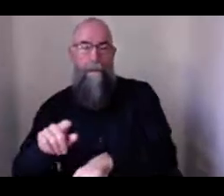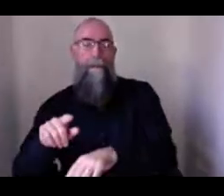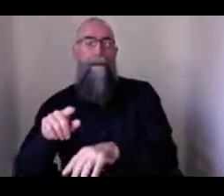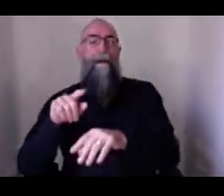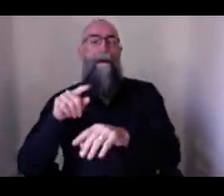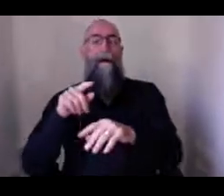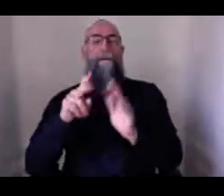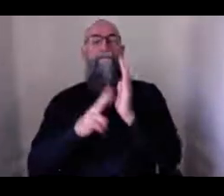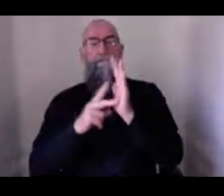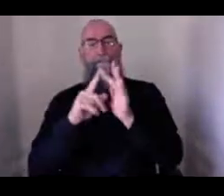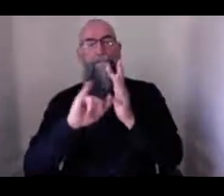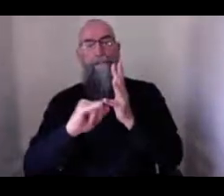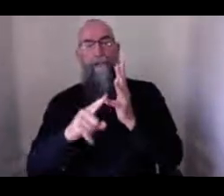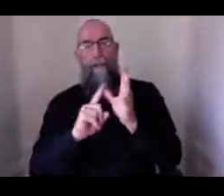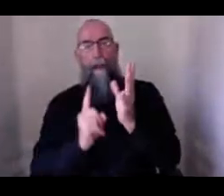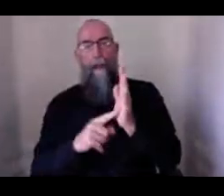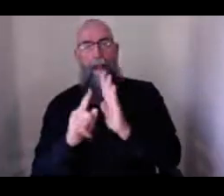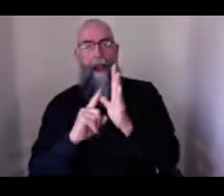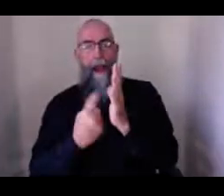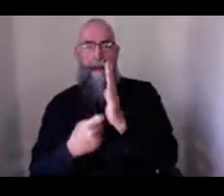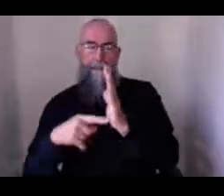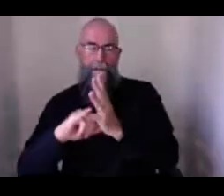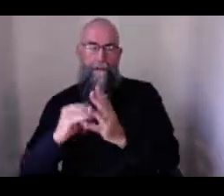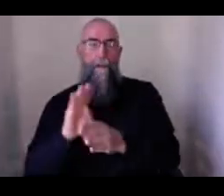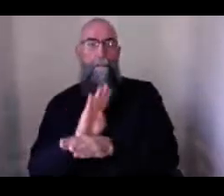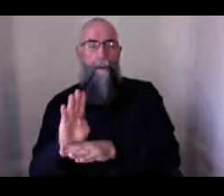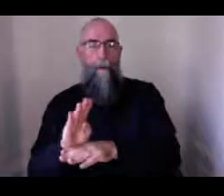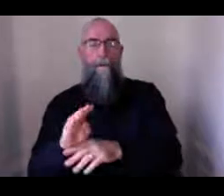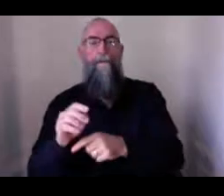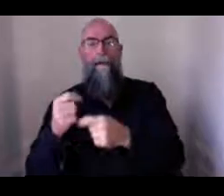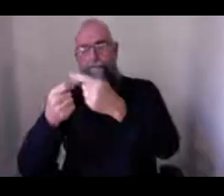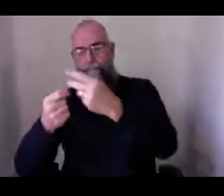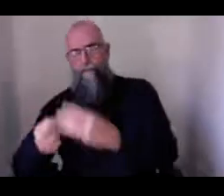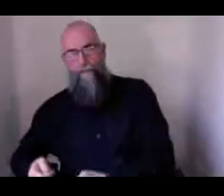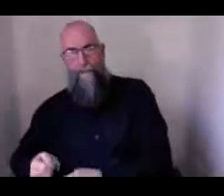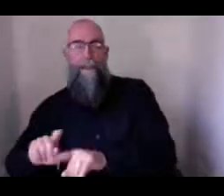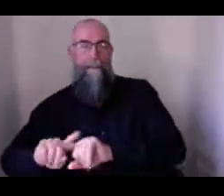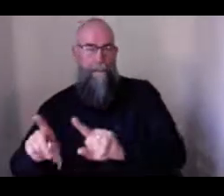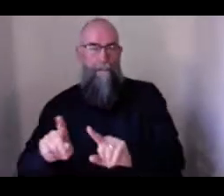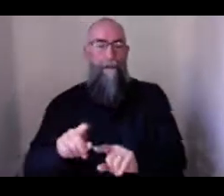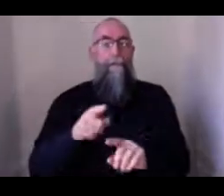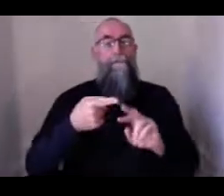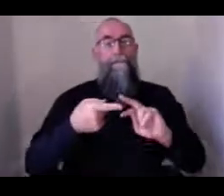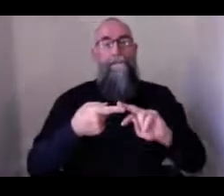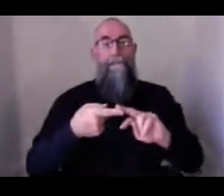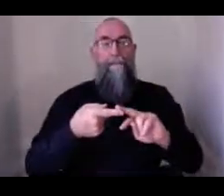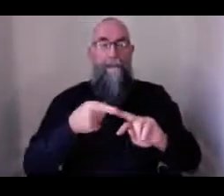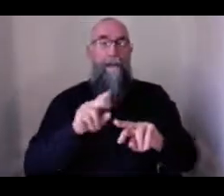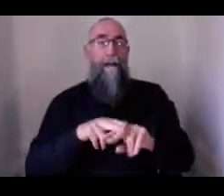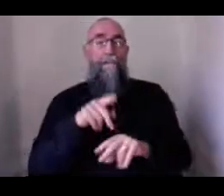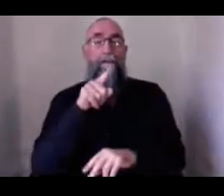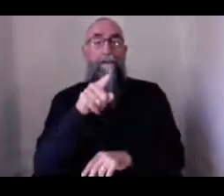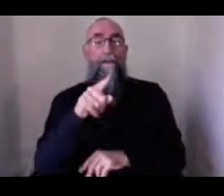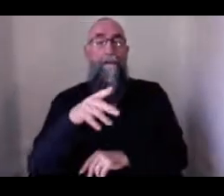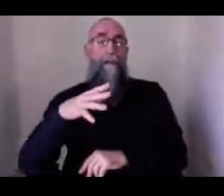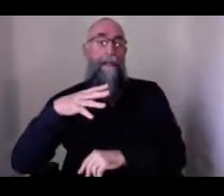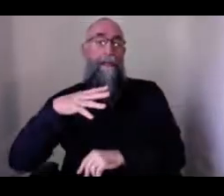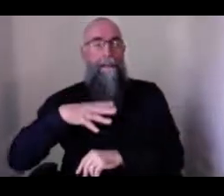applying for a small project grant, that's assessed internally, so you don't need to select, or you won't be requested to select an art form